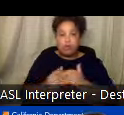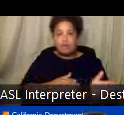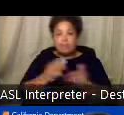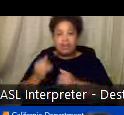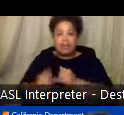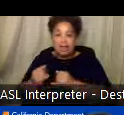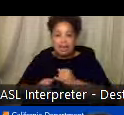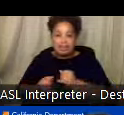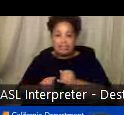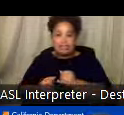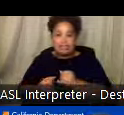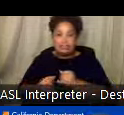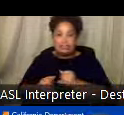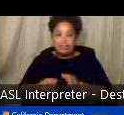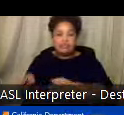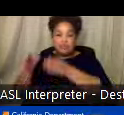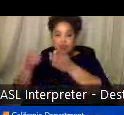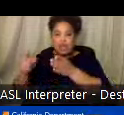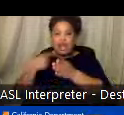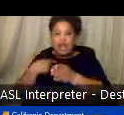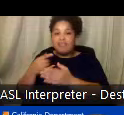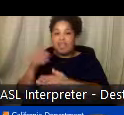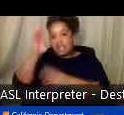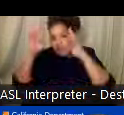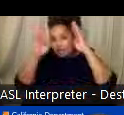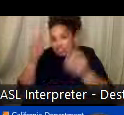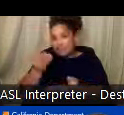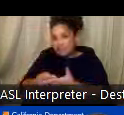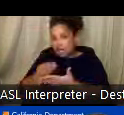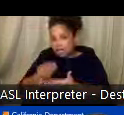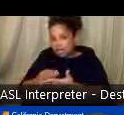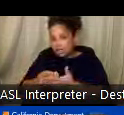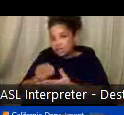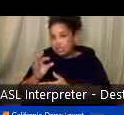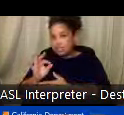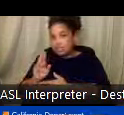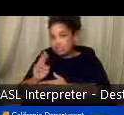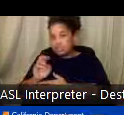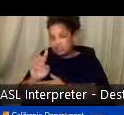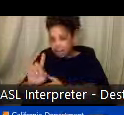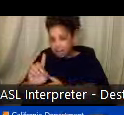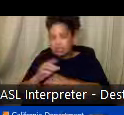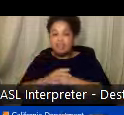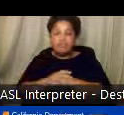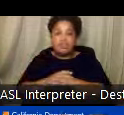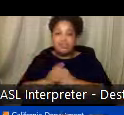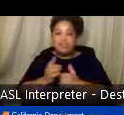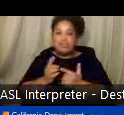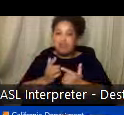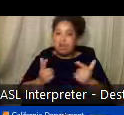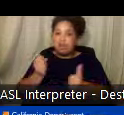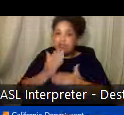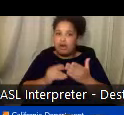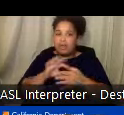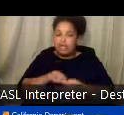is the CalGrow's Innovation Fund, which is the largest part of this program. And I'll talk about that